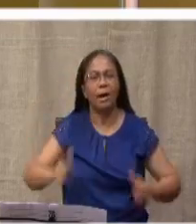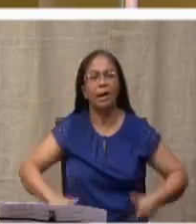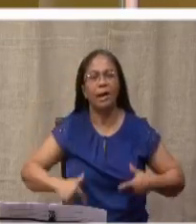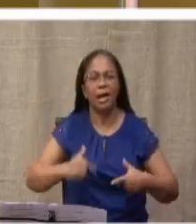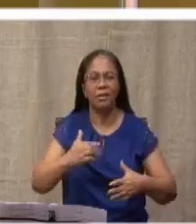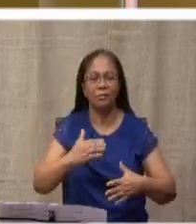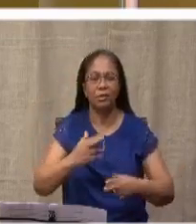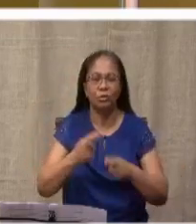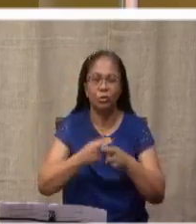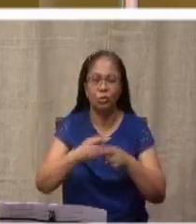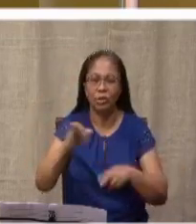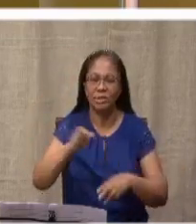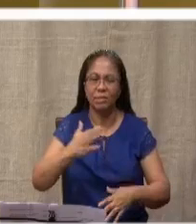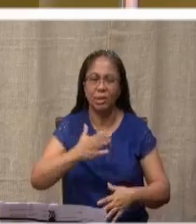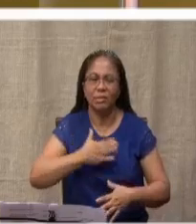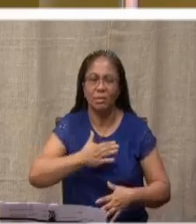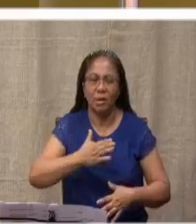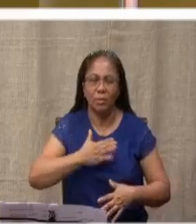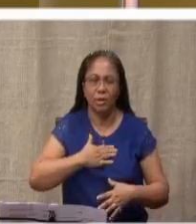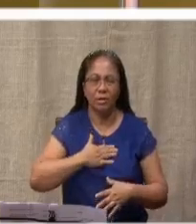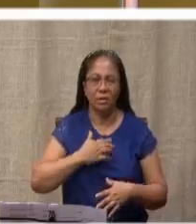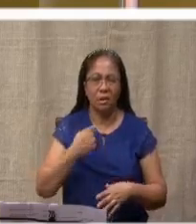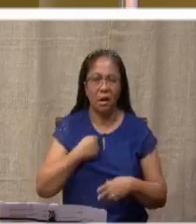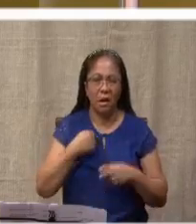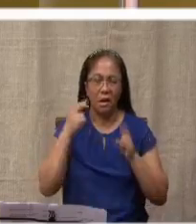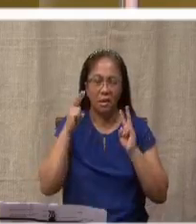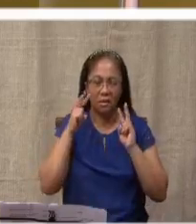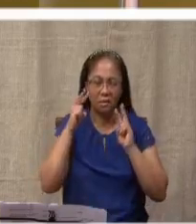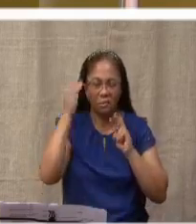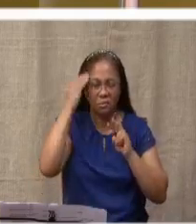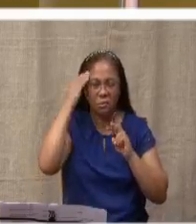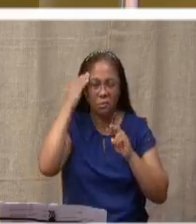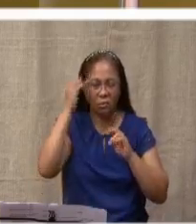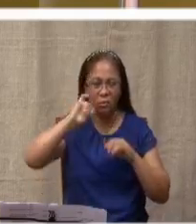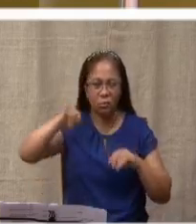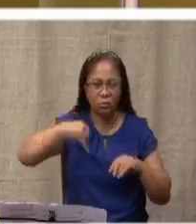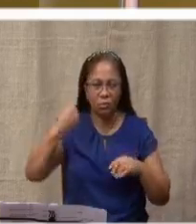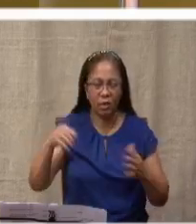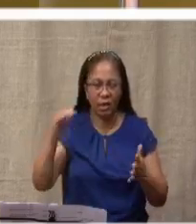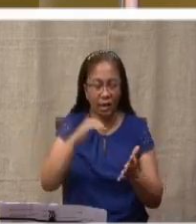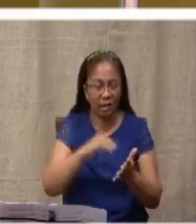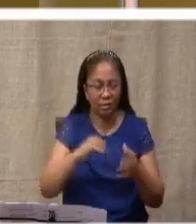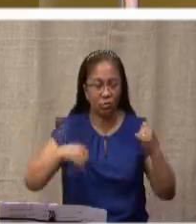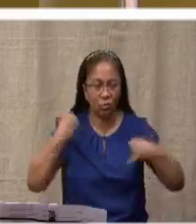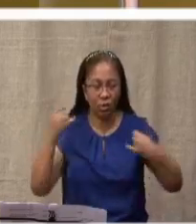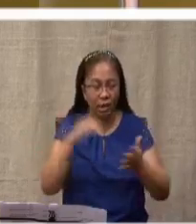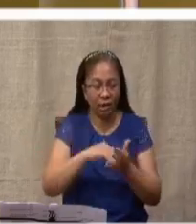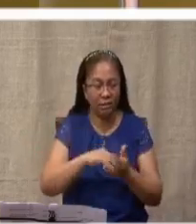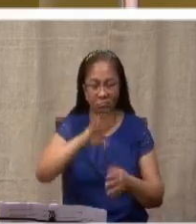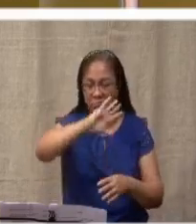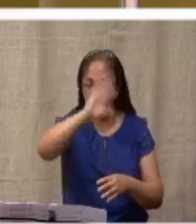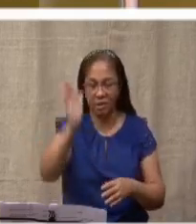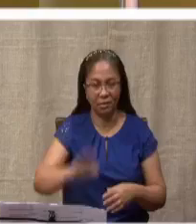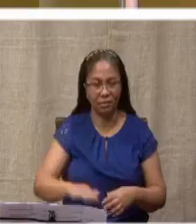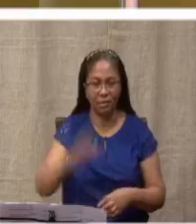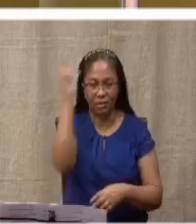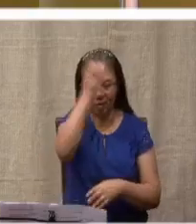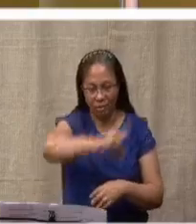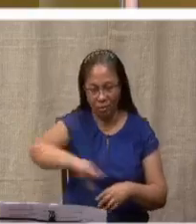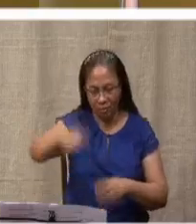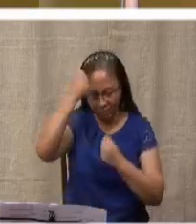breath and that my eyes will never again see joy the word of the